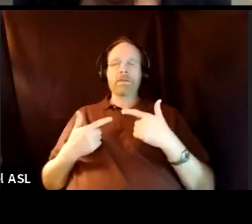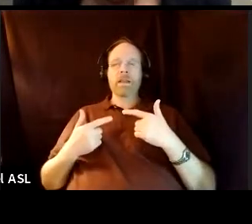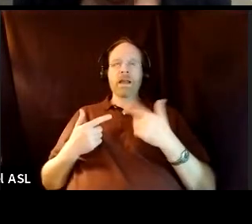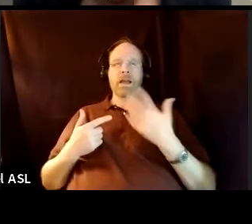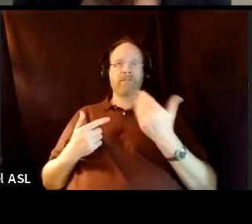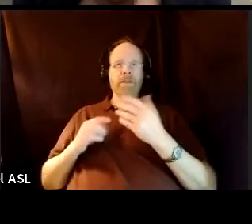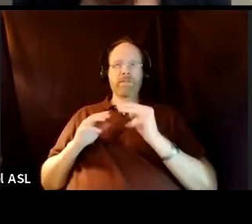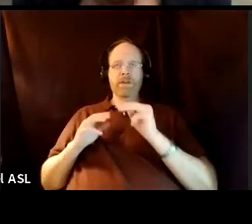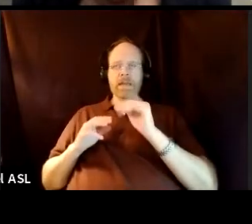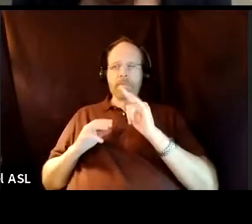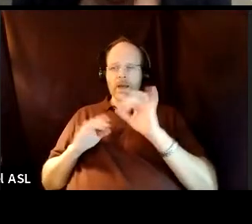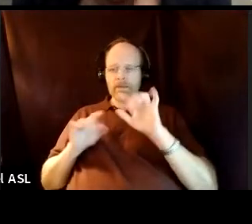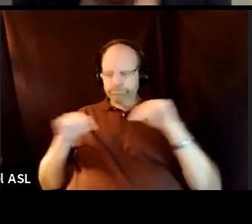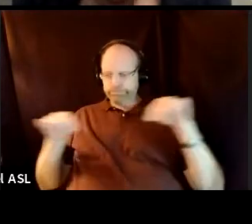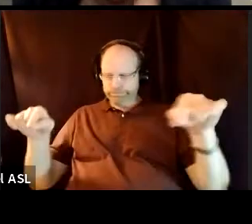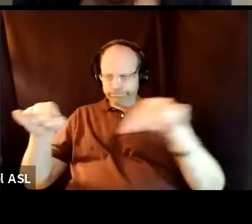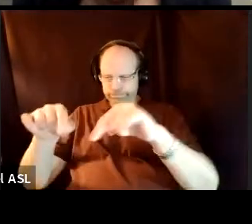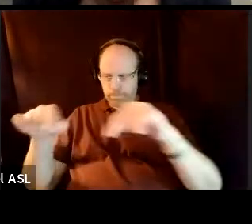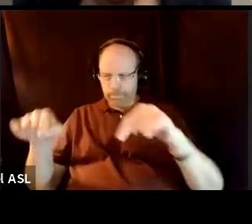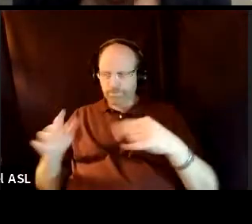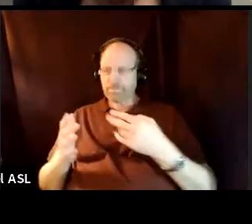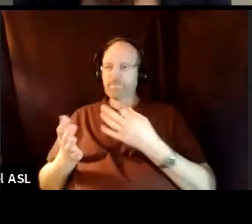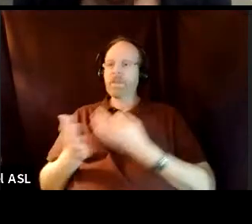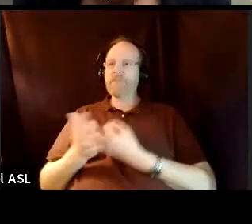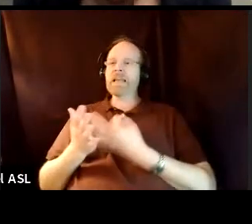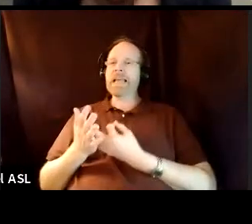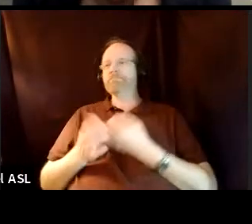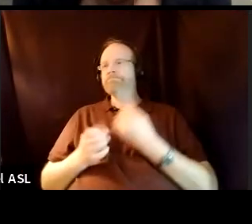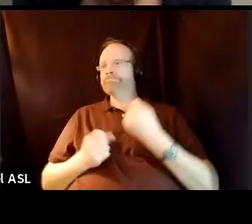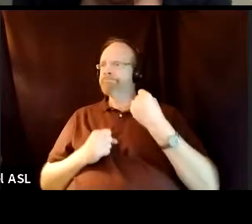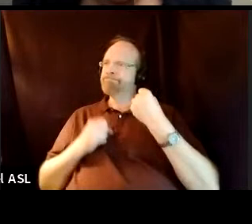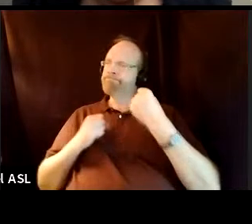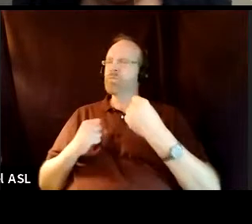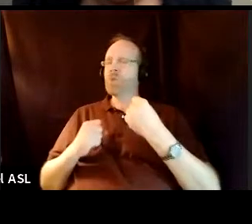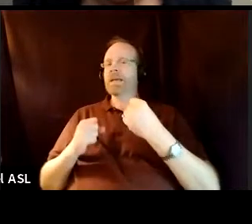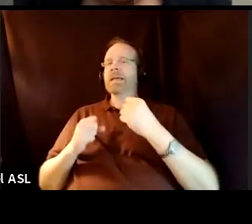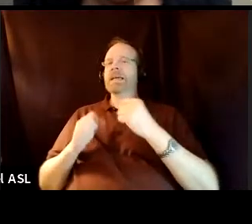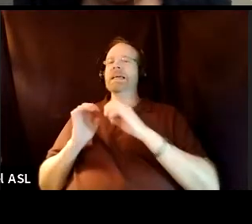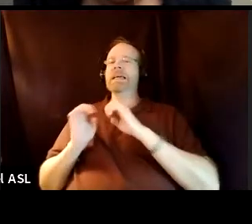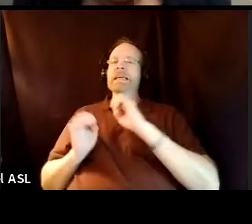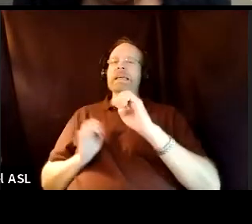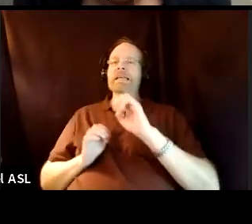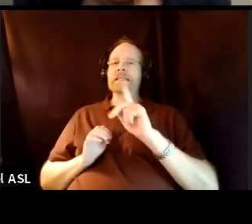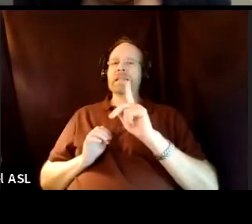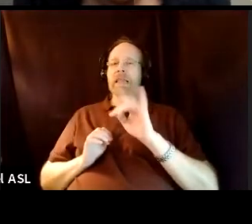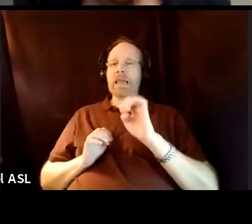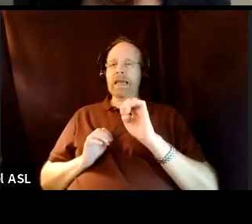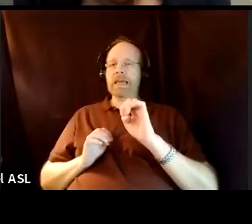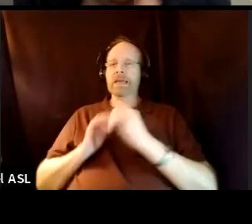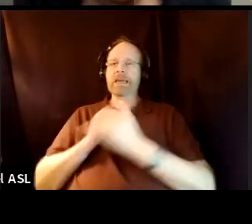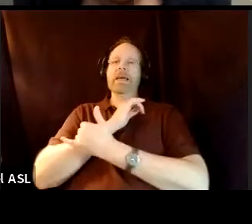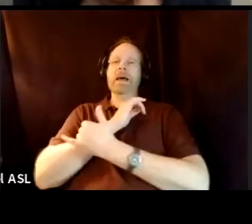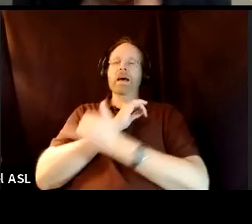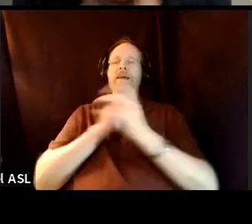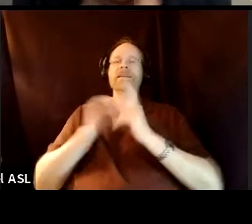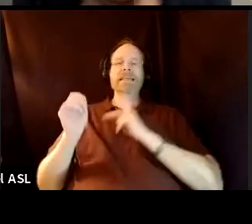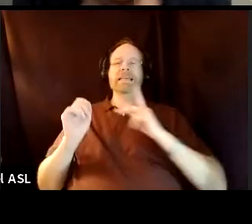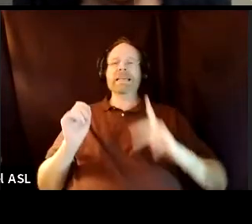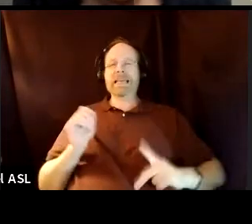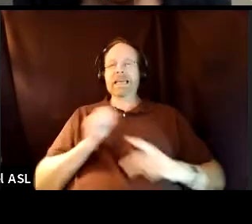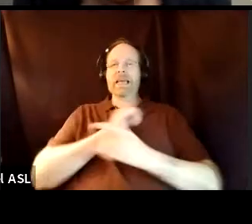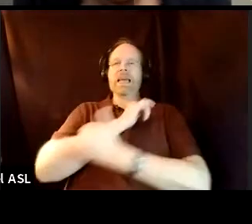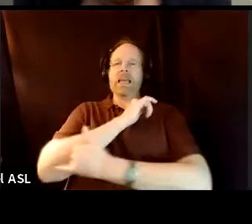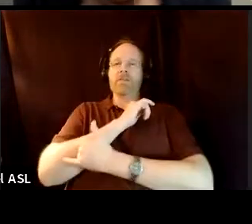15-mile cluster in financially dominant East Lake King County. With this arrangement, Snohomish County, our